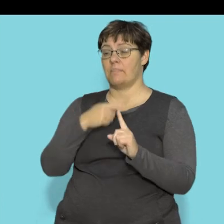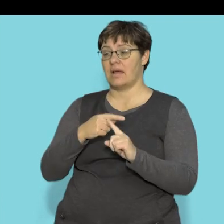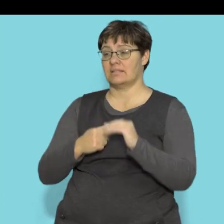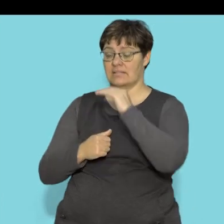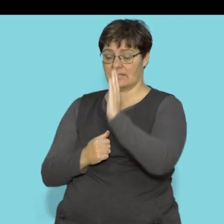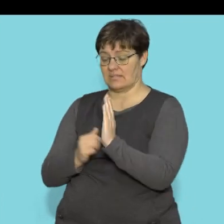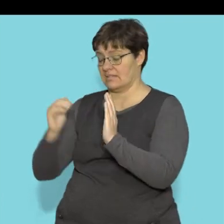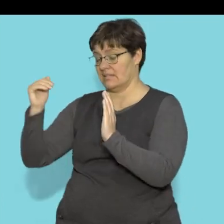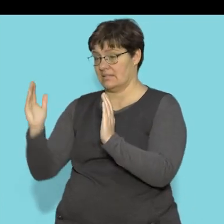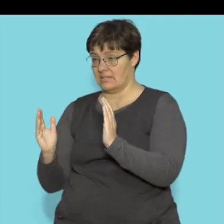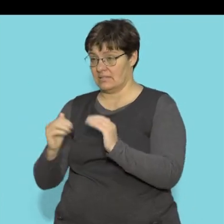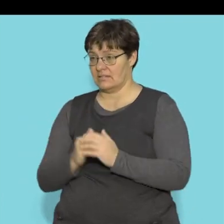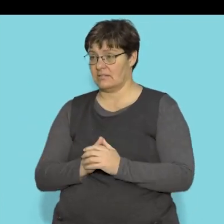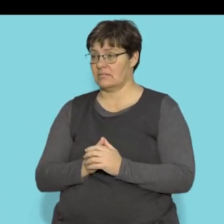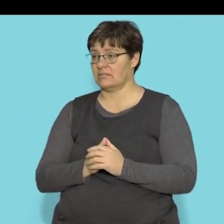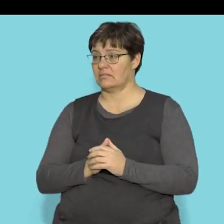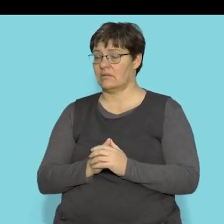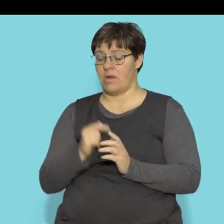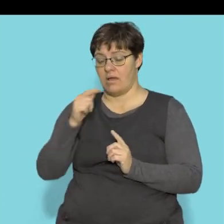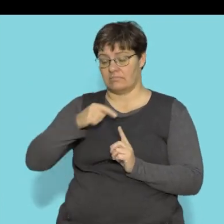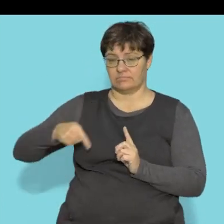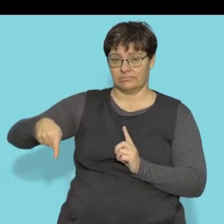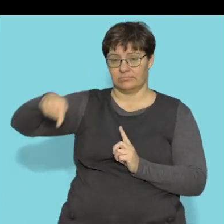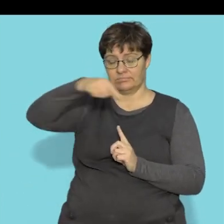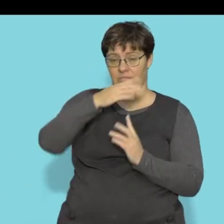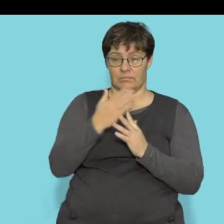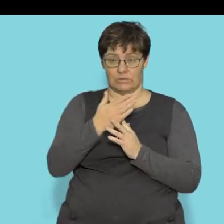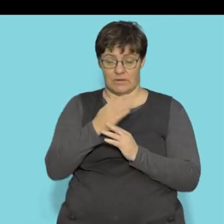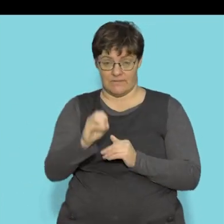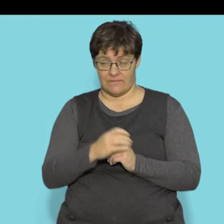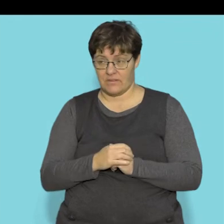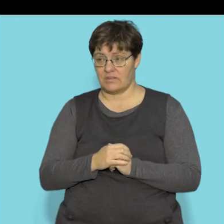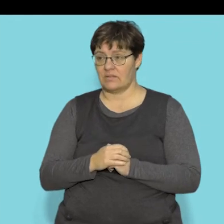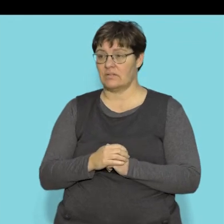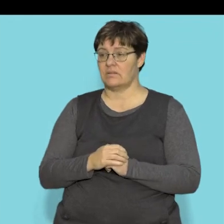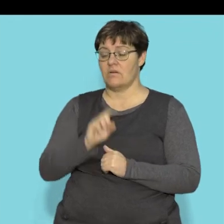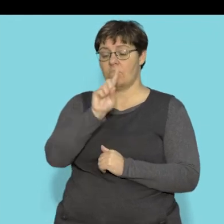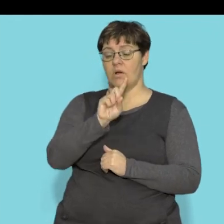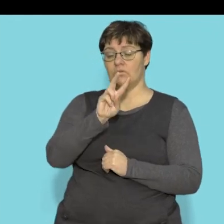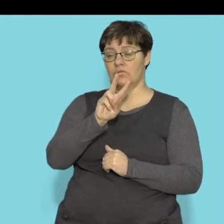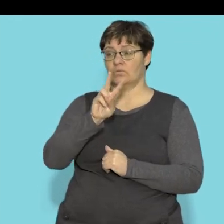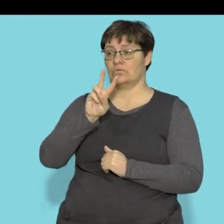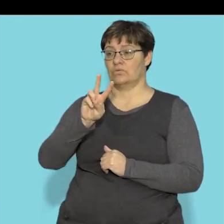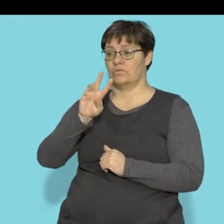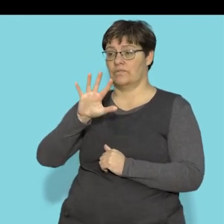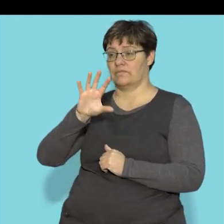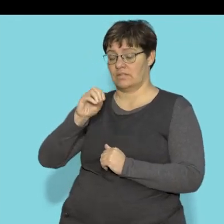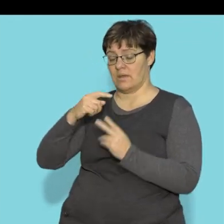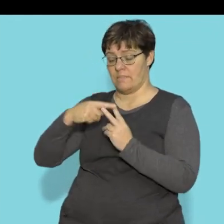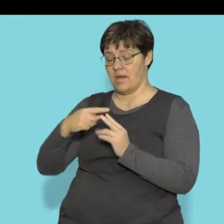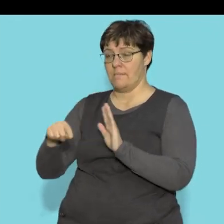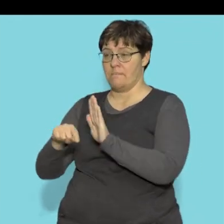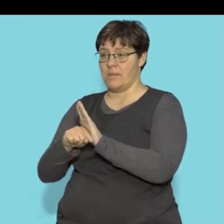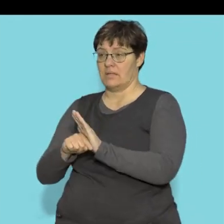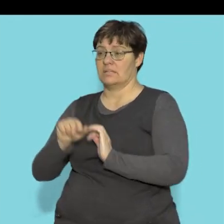to have to figure out the chocolate that's going to be filled in between these two cylinders. And that is going to be the volume